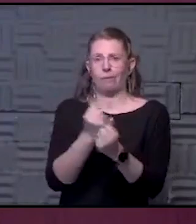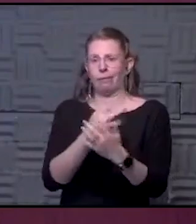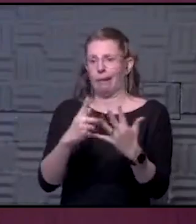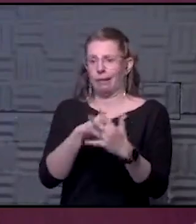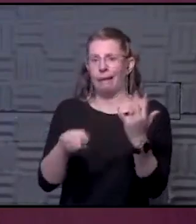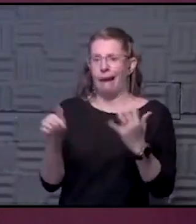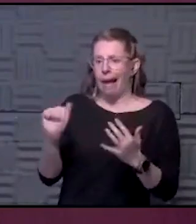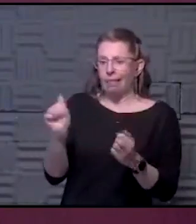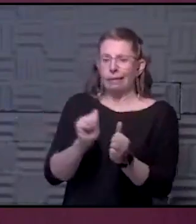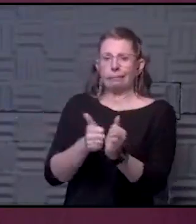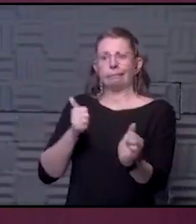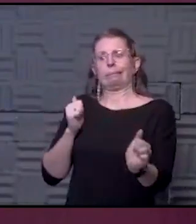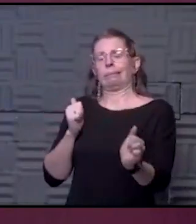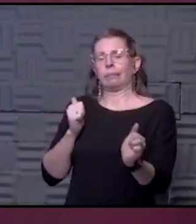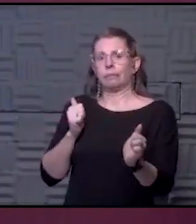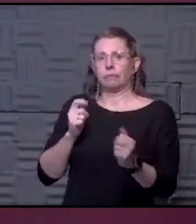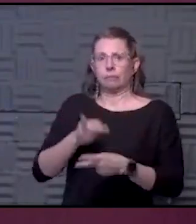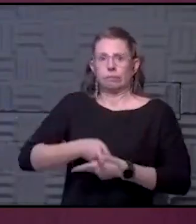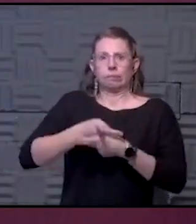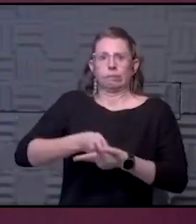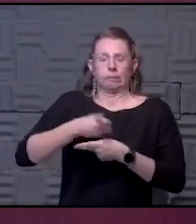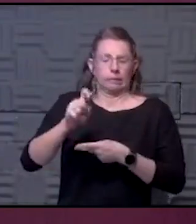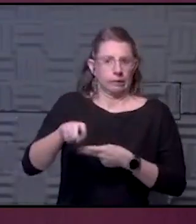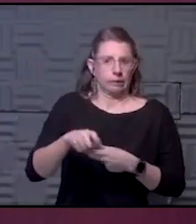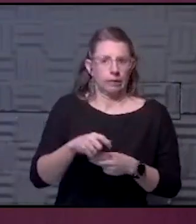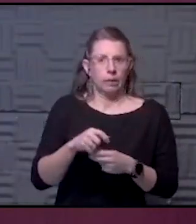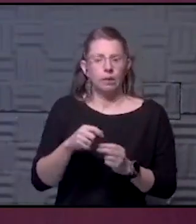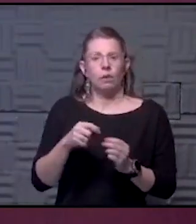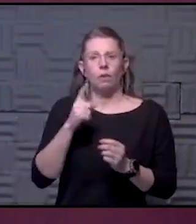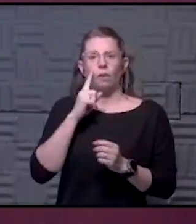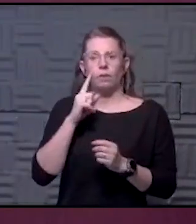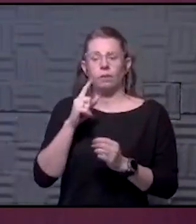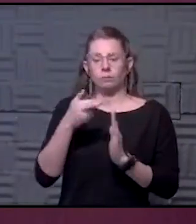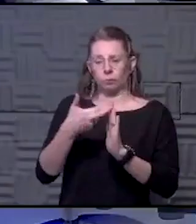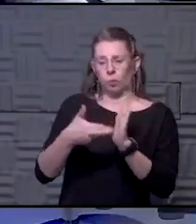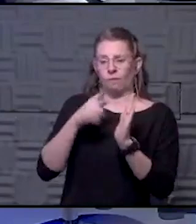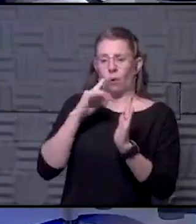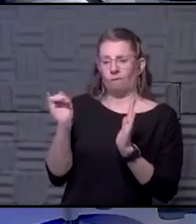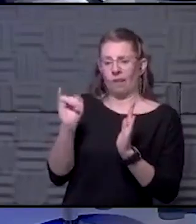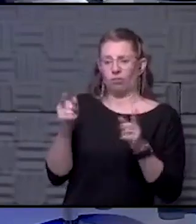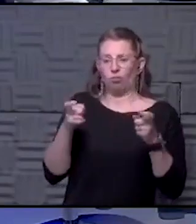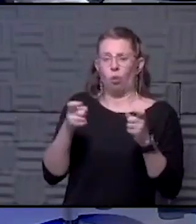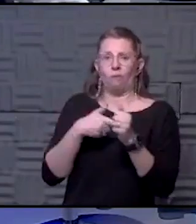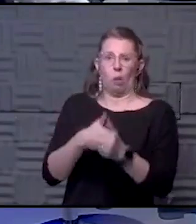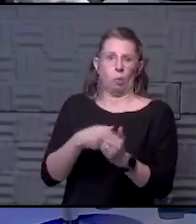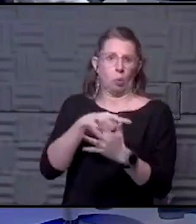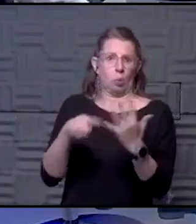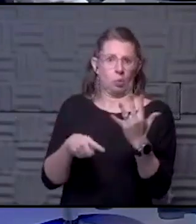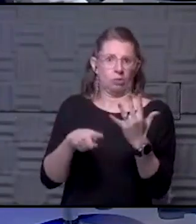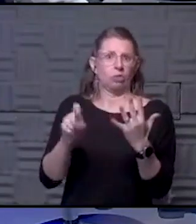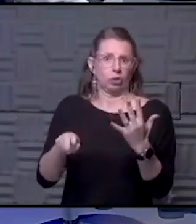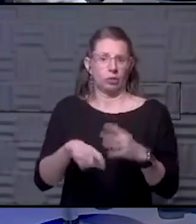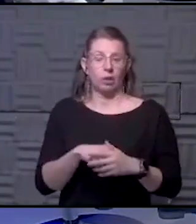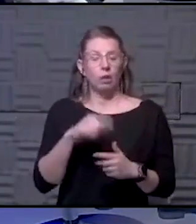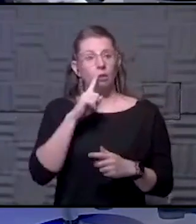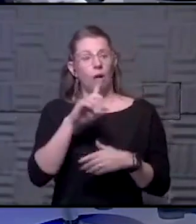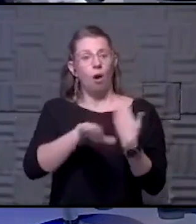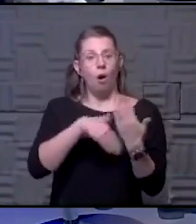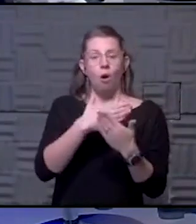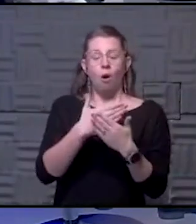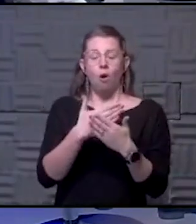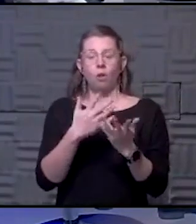these athletes, they got to be careful and use those pillars of infection control. Yeah, because you would have thought that of all the sports,